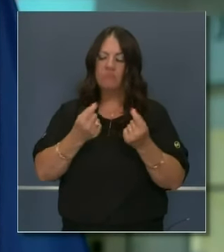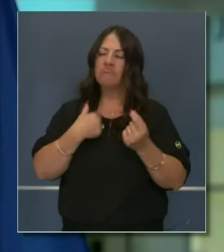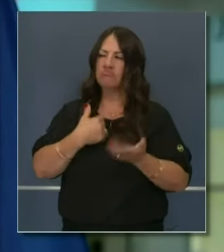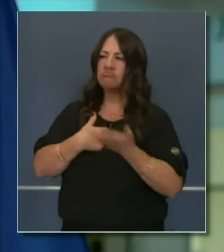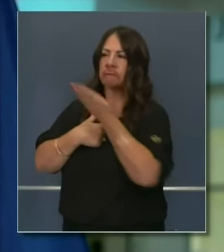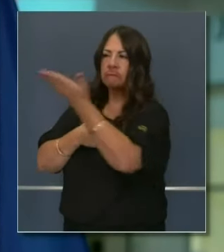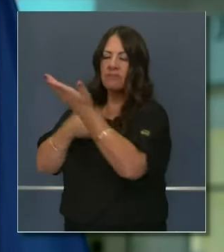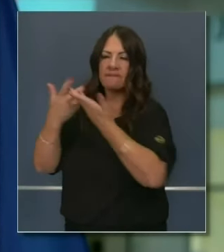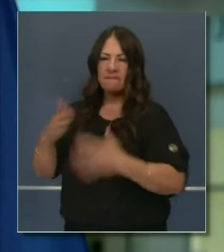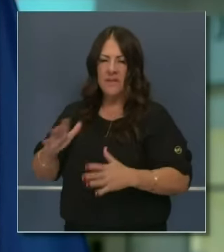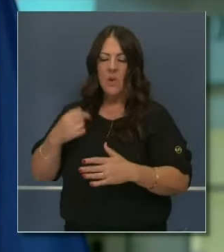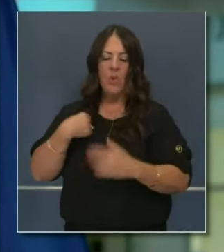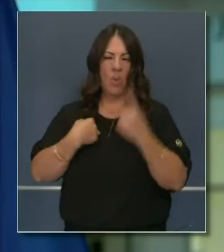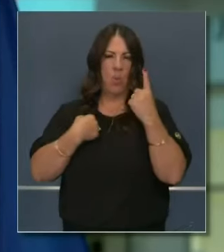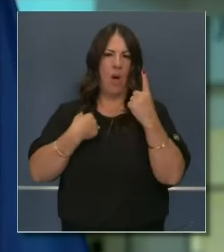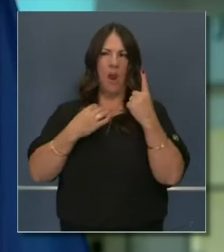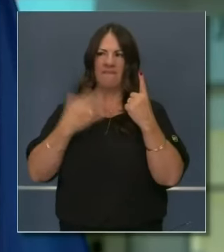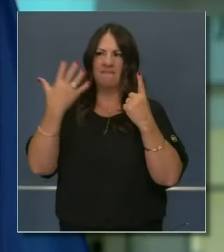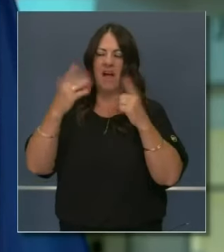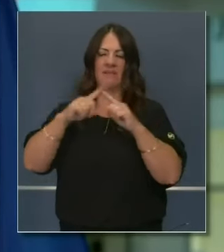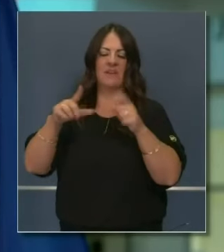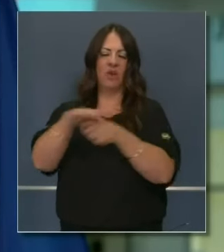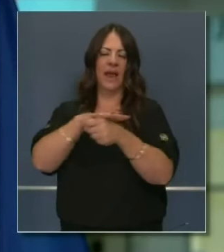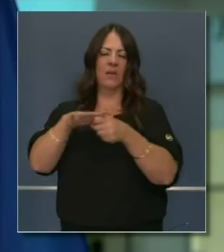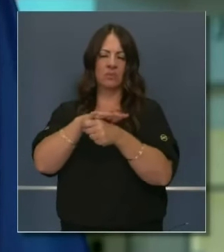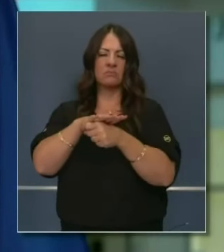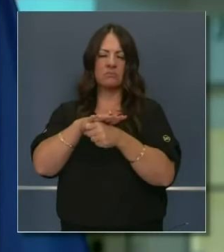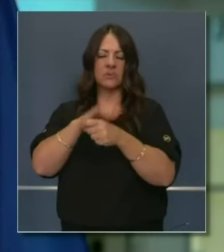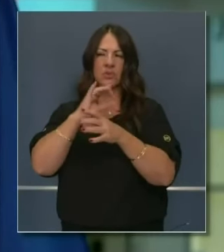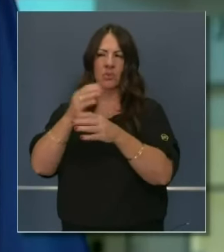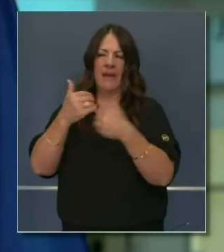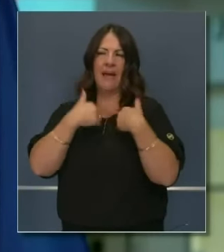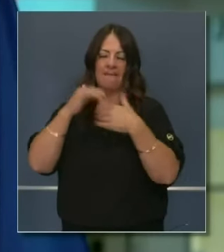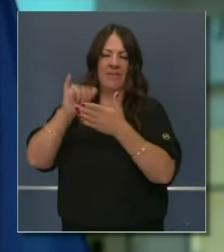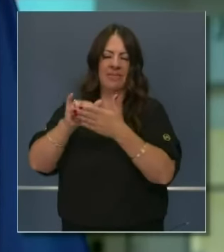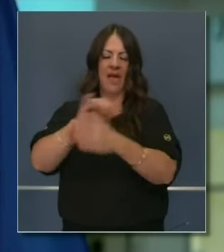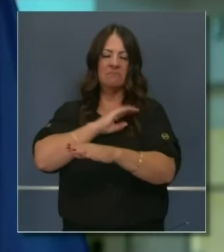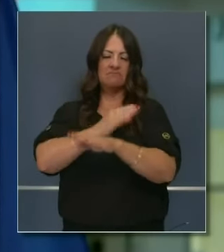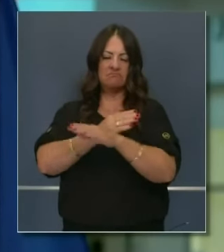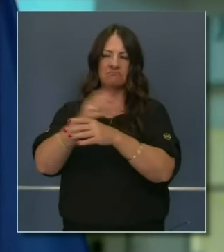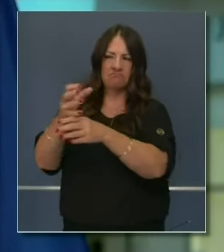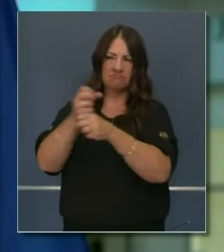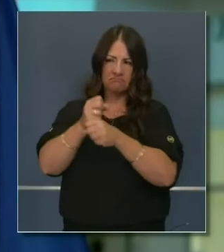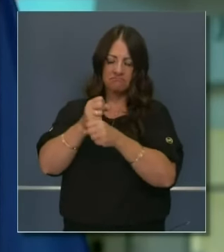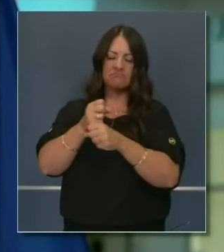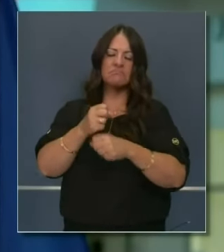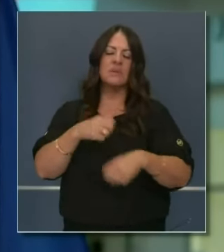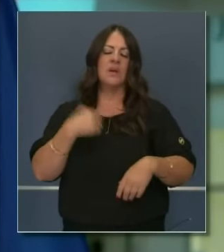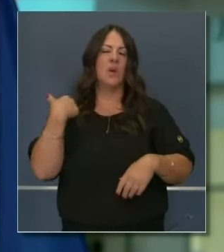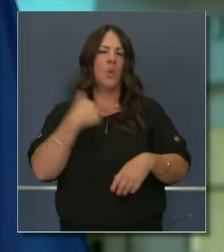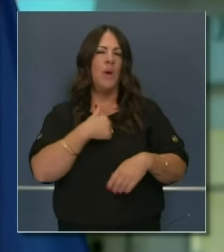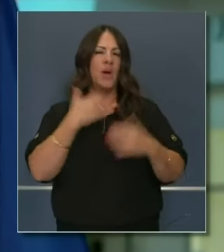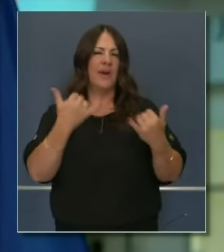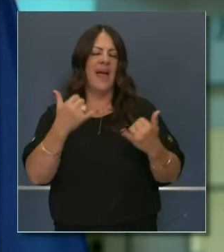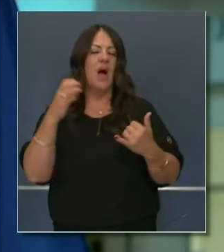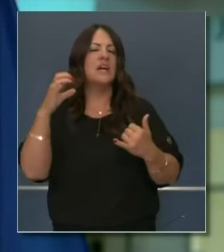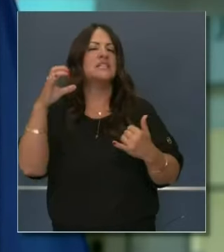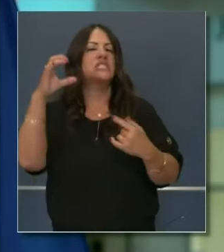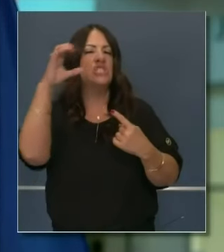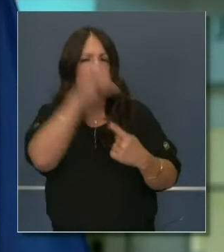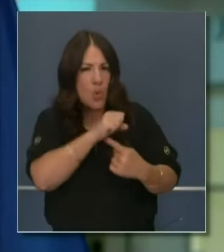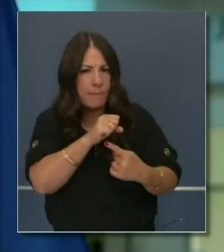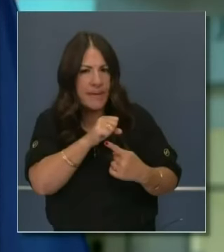efforts as one of 5 jurisdictions with the DOD, not just the CDC, we are working under assumptions. And